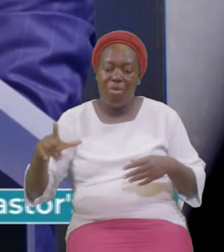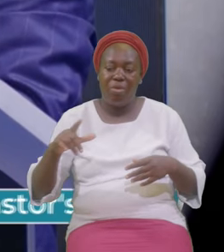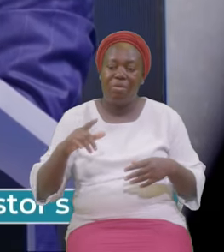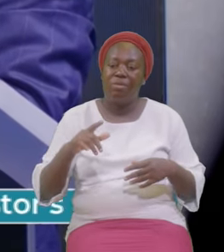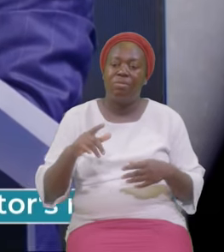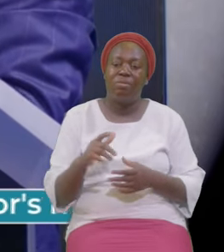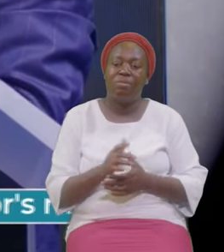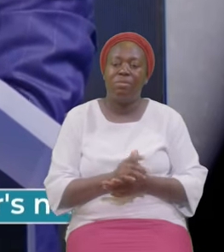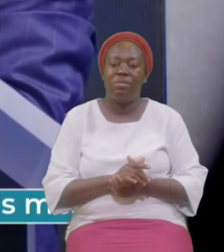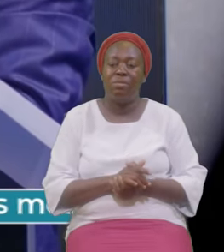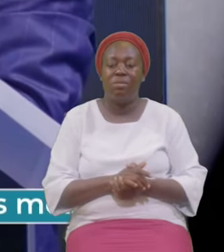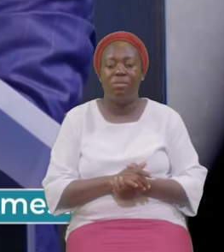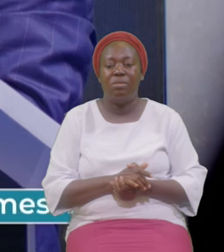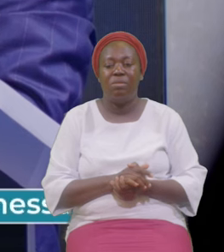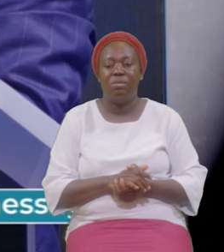Yes, the front.